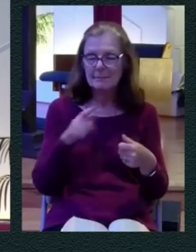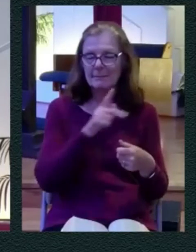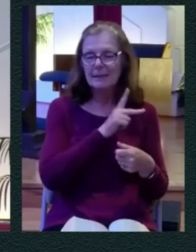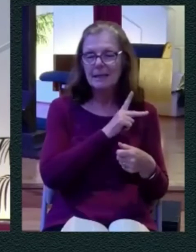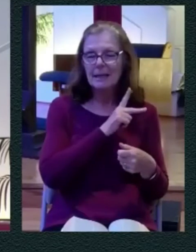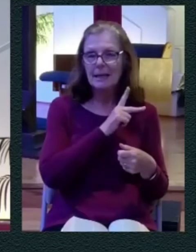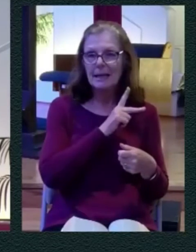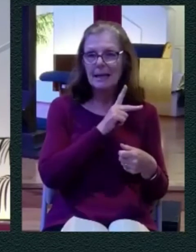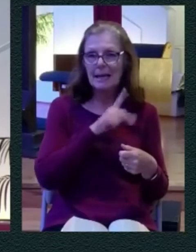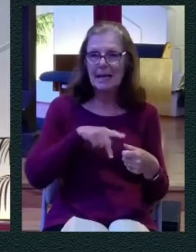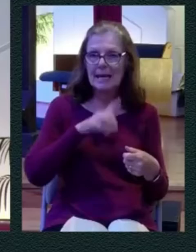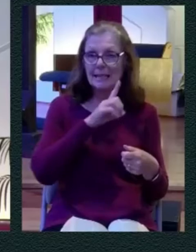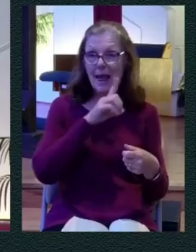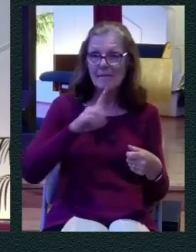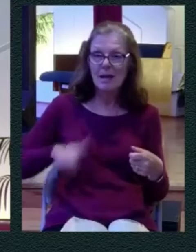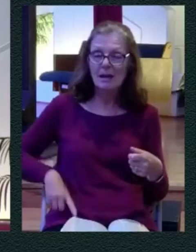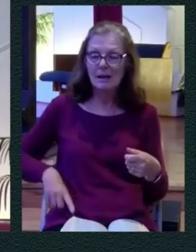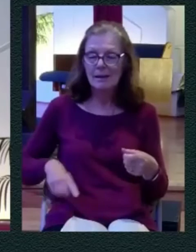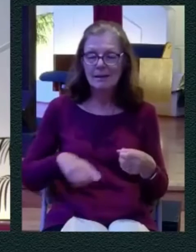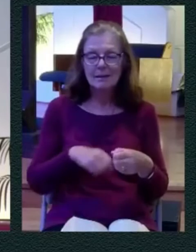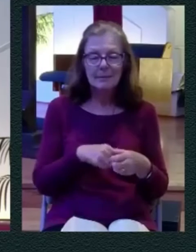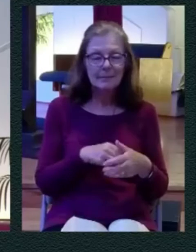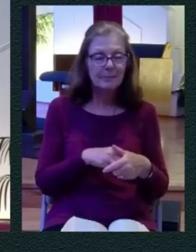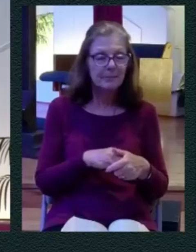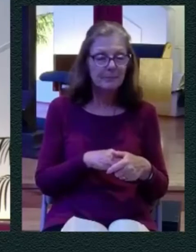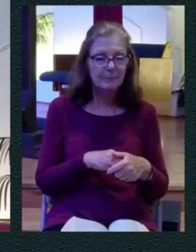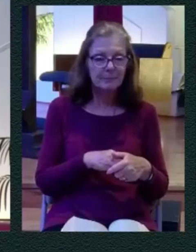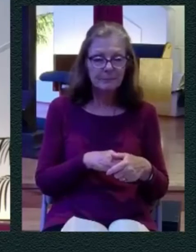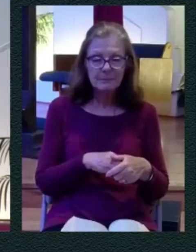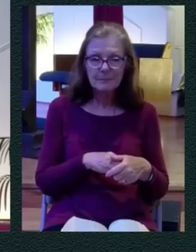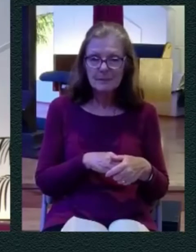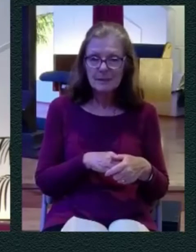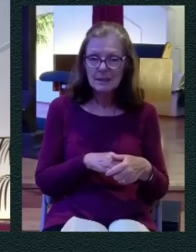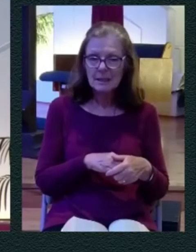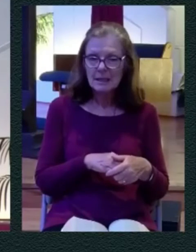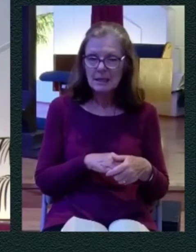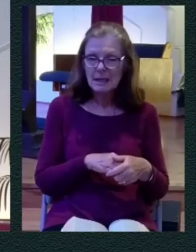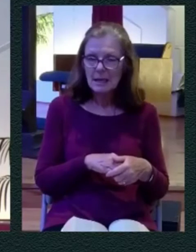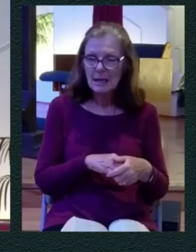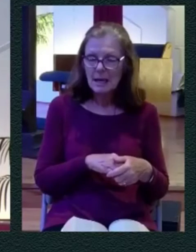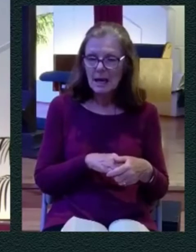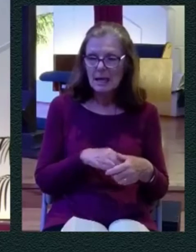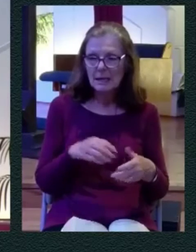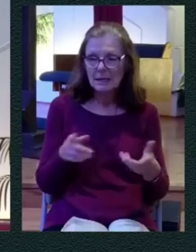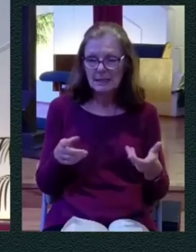He takes the bait, even though Joab, his general, said, David, we shouldn't be doing this.